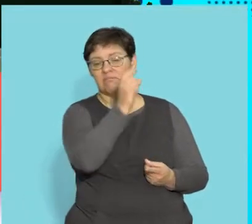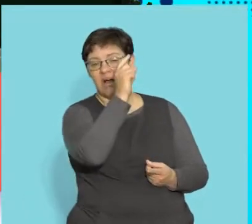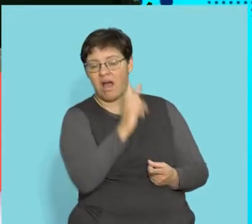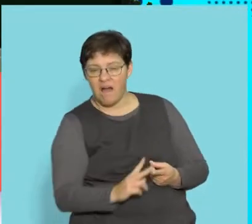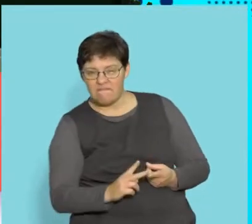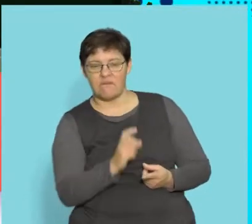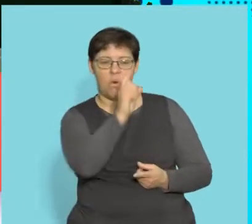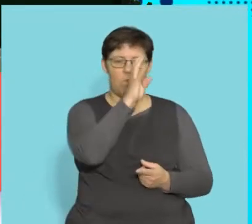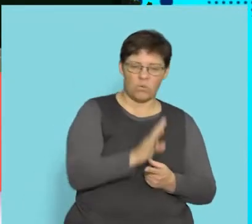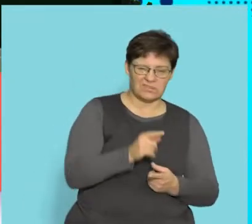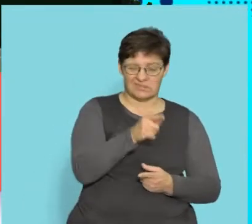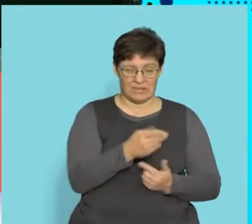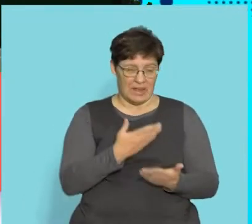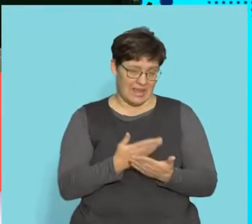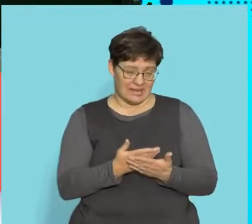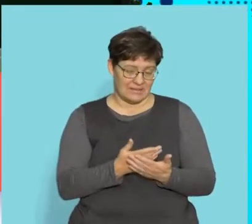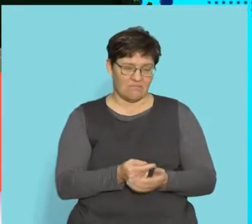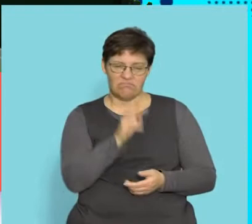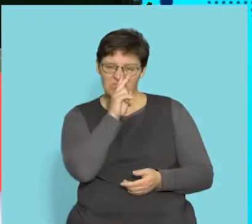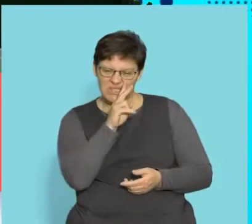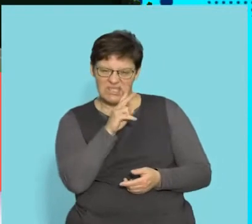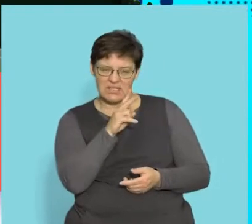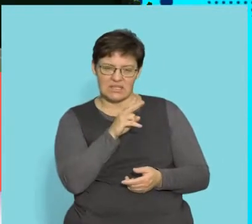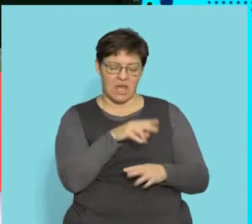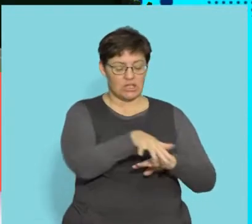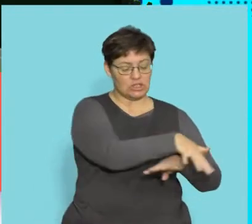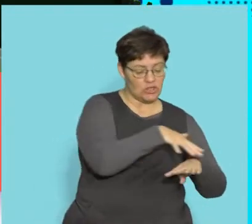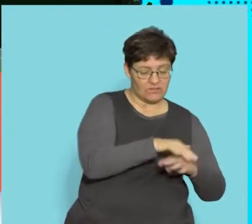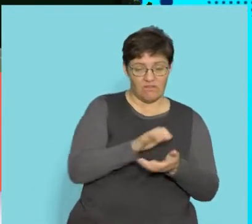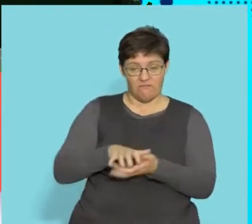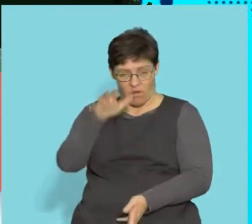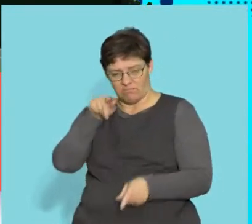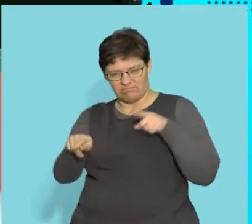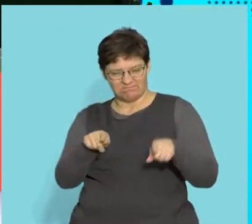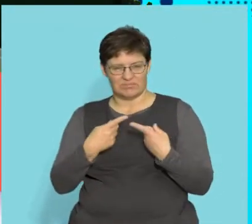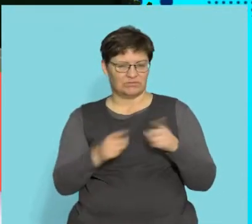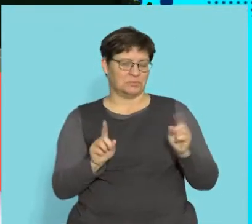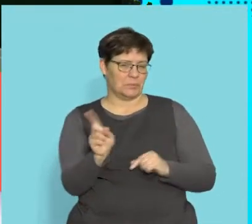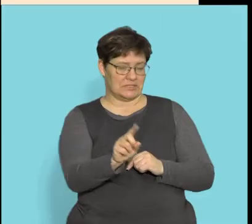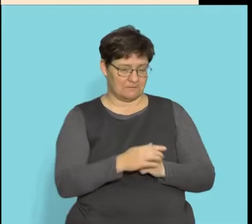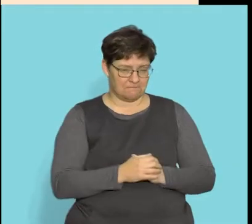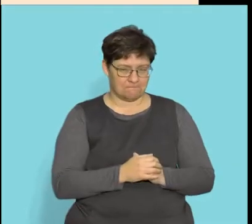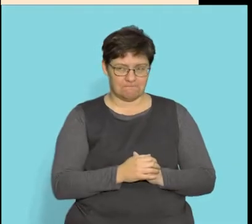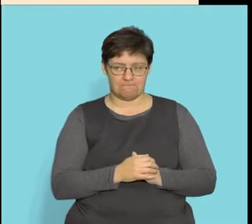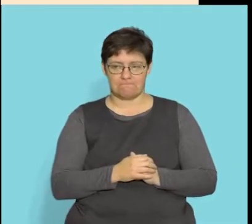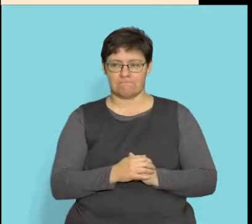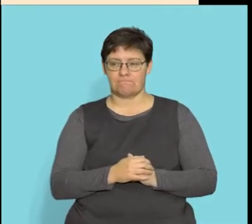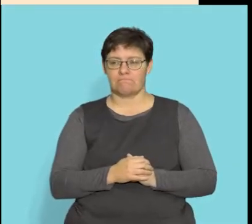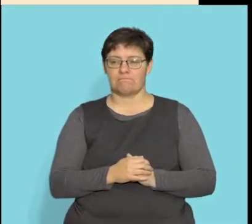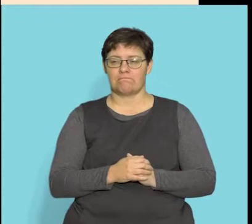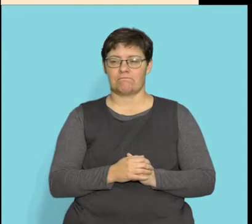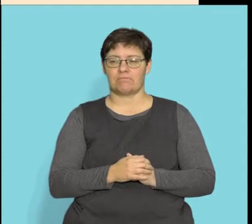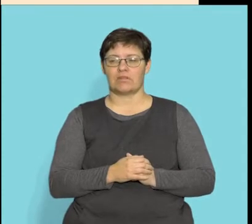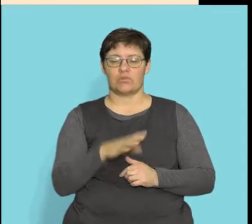your scale factor. Let's see what it does to the surface area and the volume. So we've now got a half